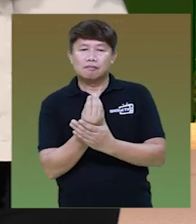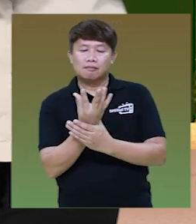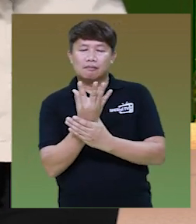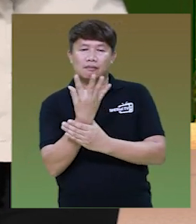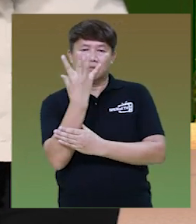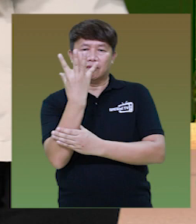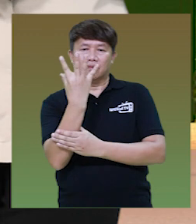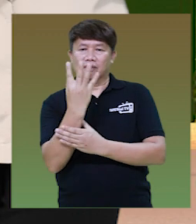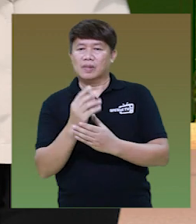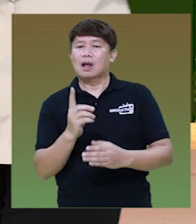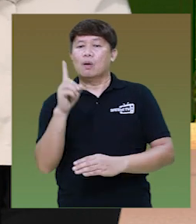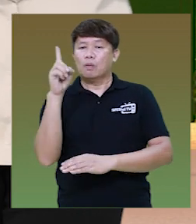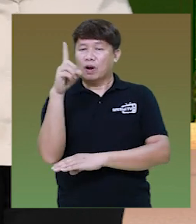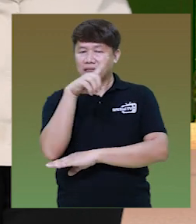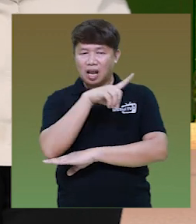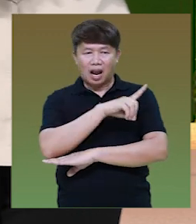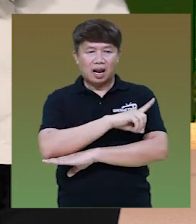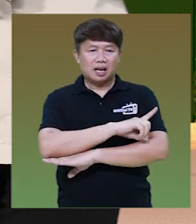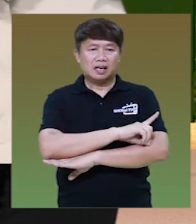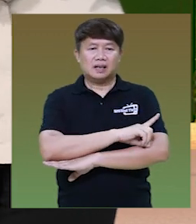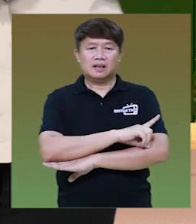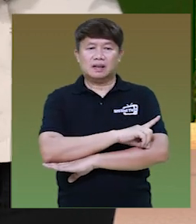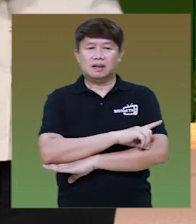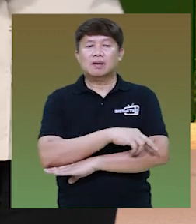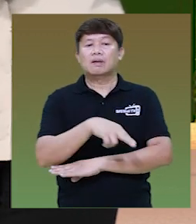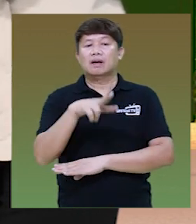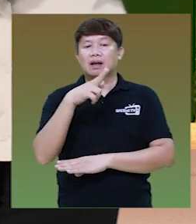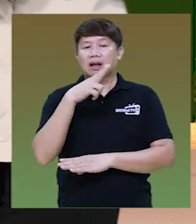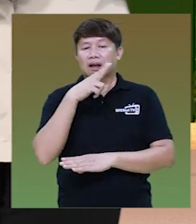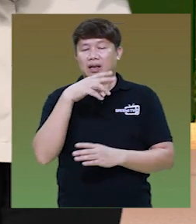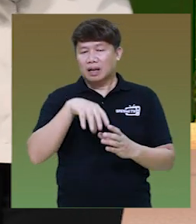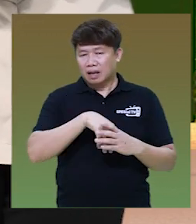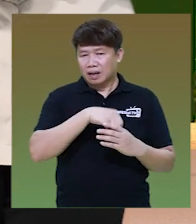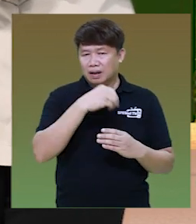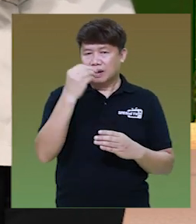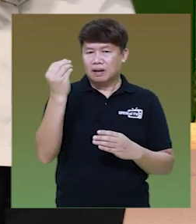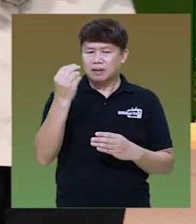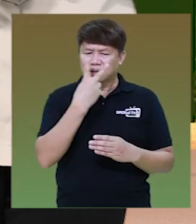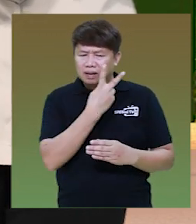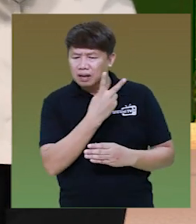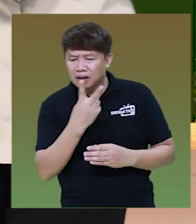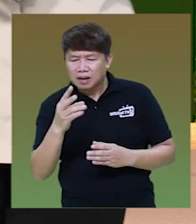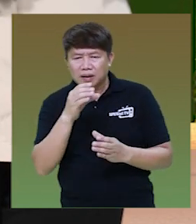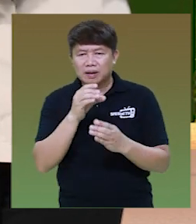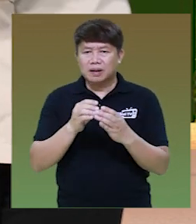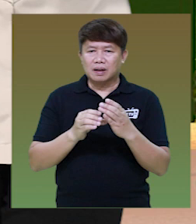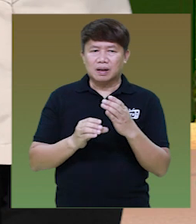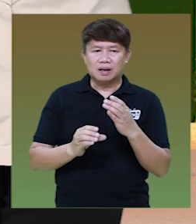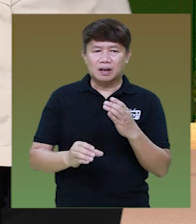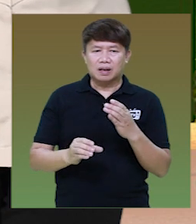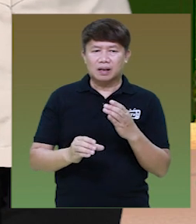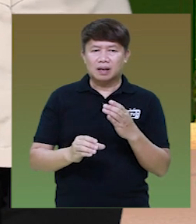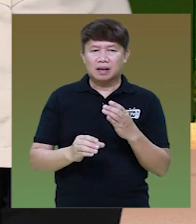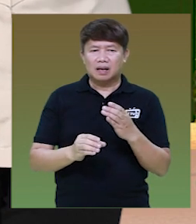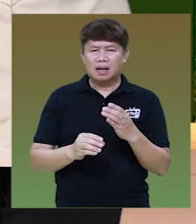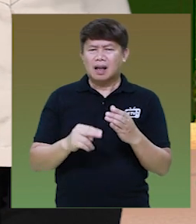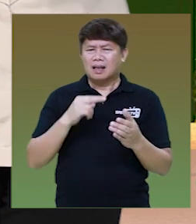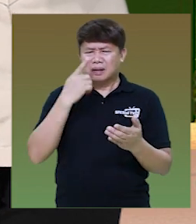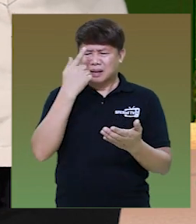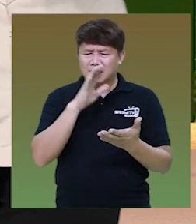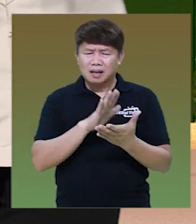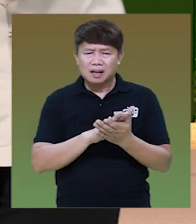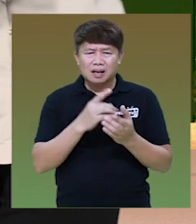grew and grew. One day, the hen went out to check her carrots. She could not believe